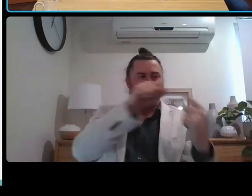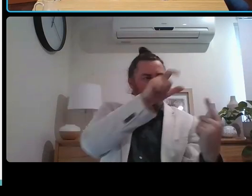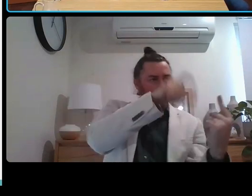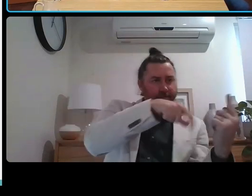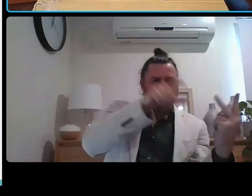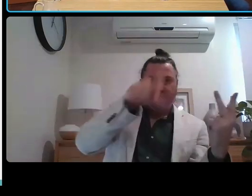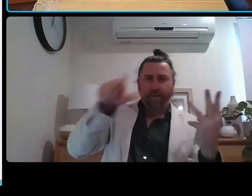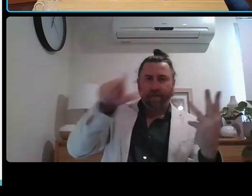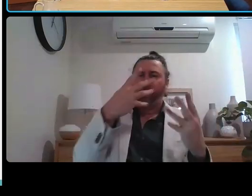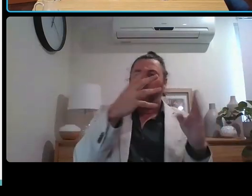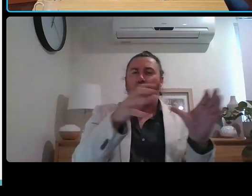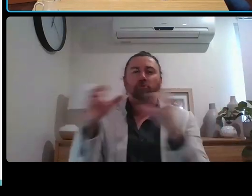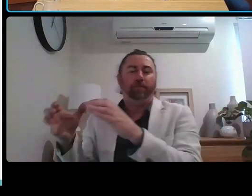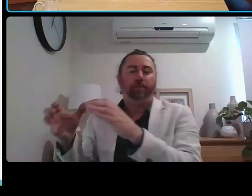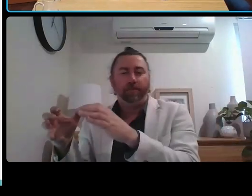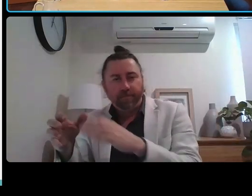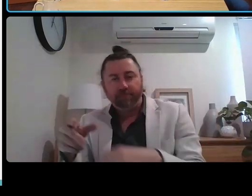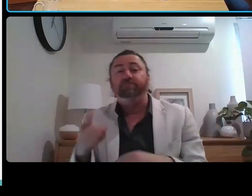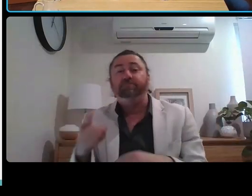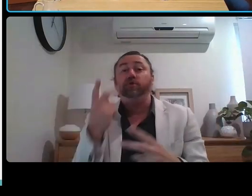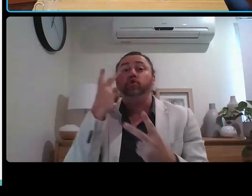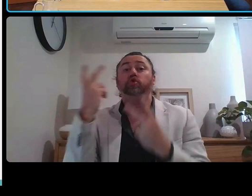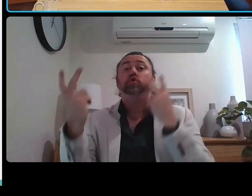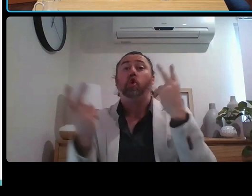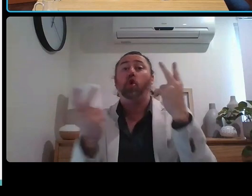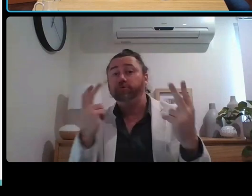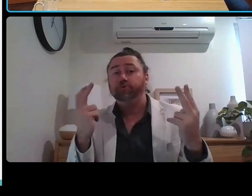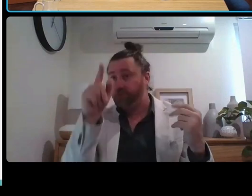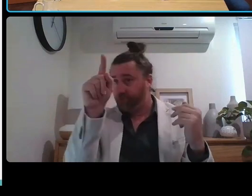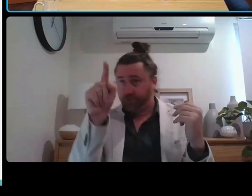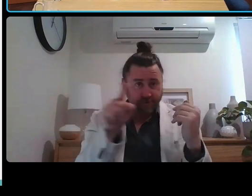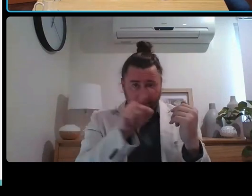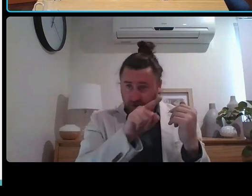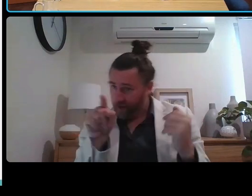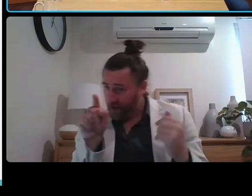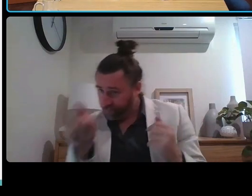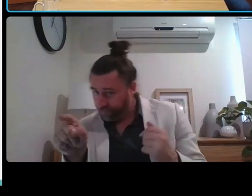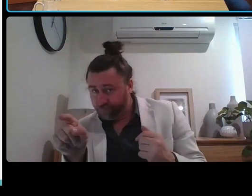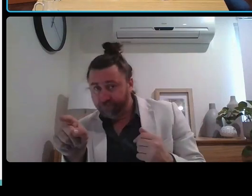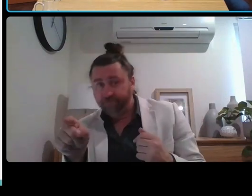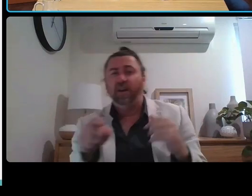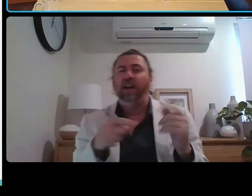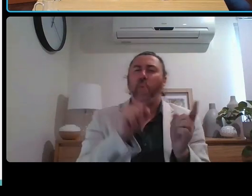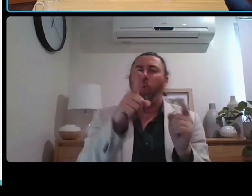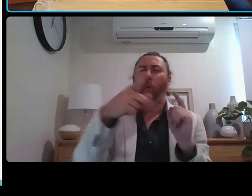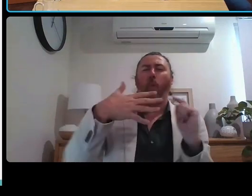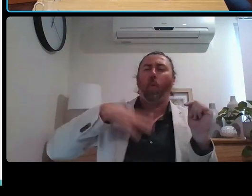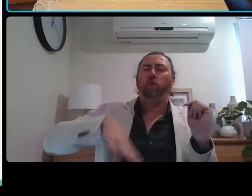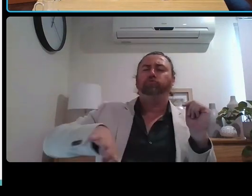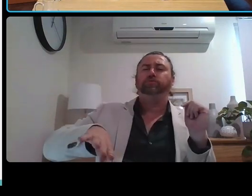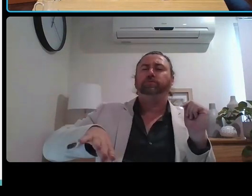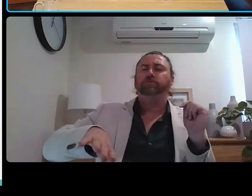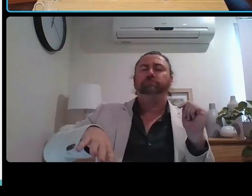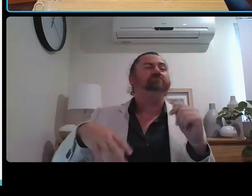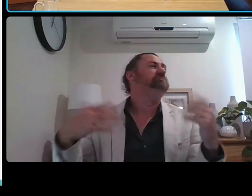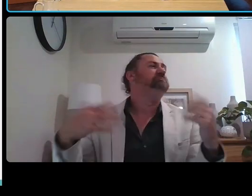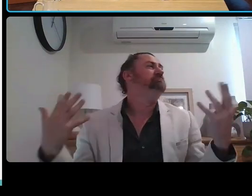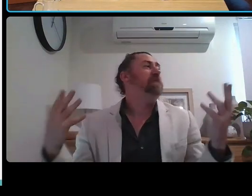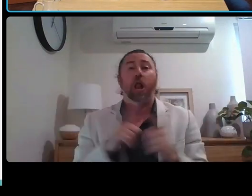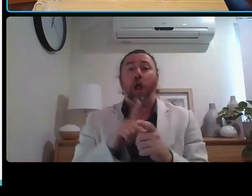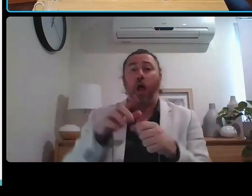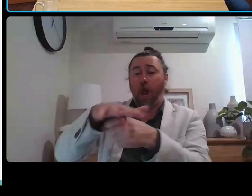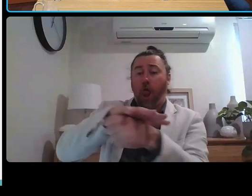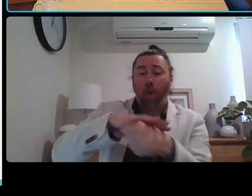search tool on My Aged Care, and you'll be able to search for an aged care provider using a range of criteria. So that'll include location